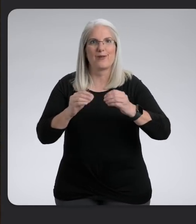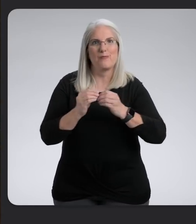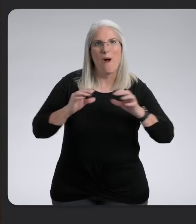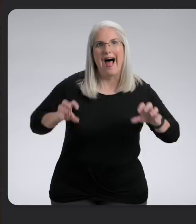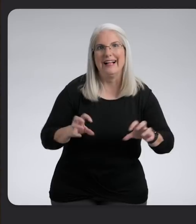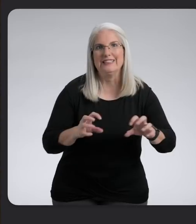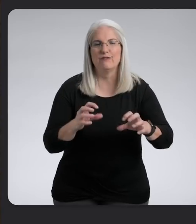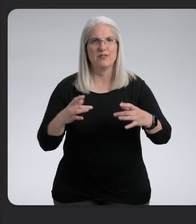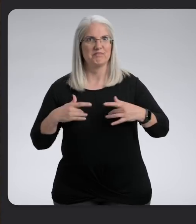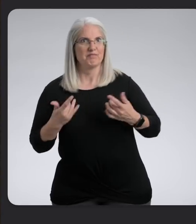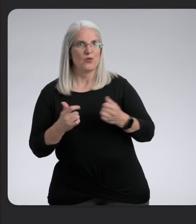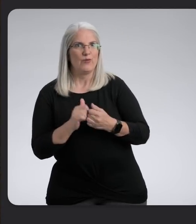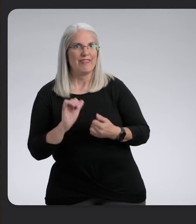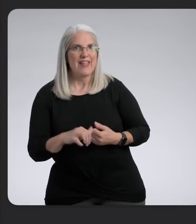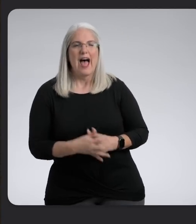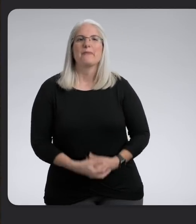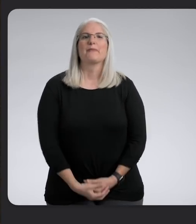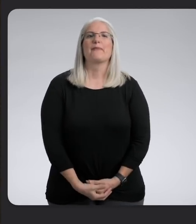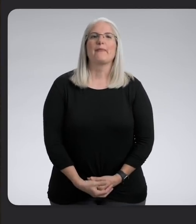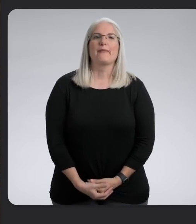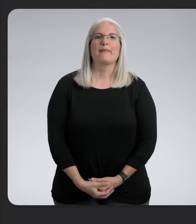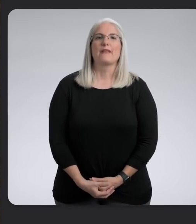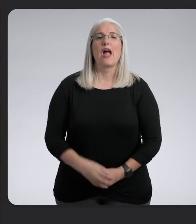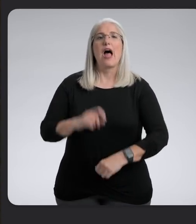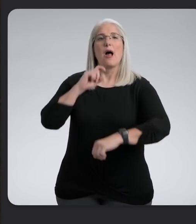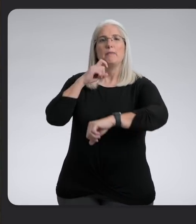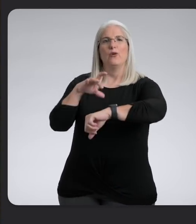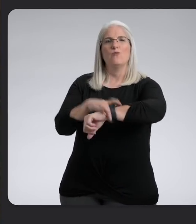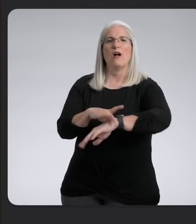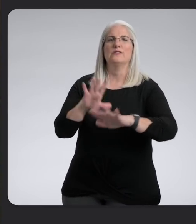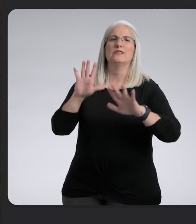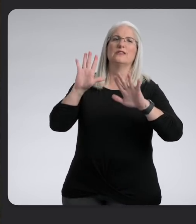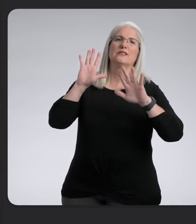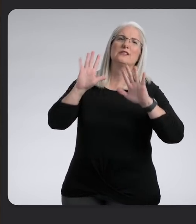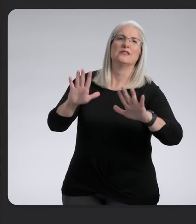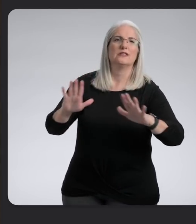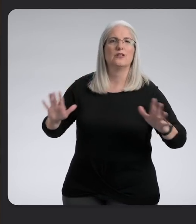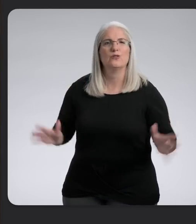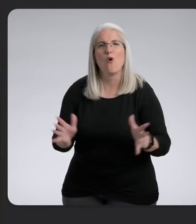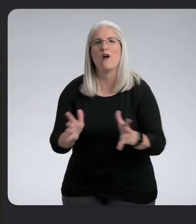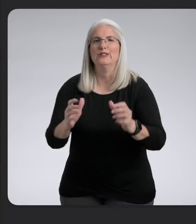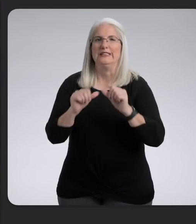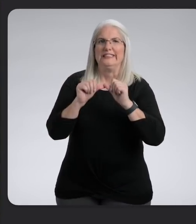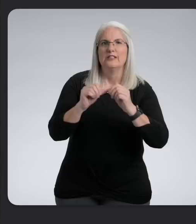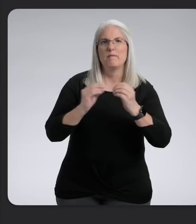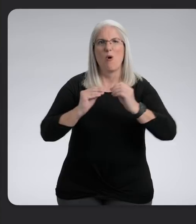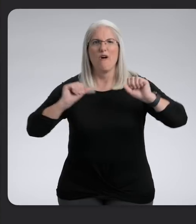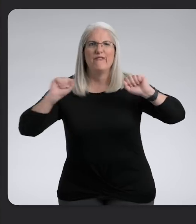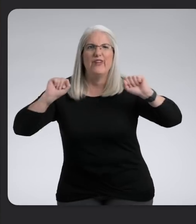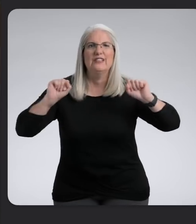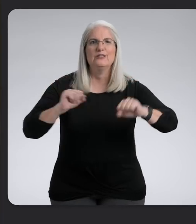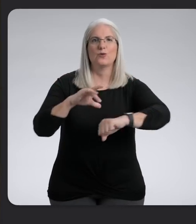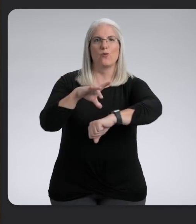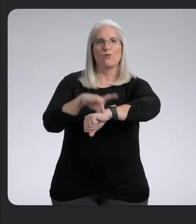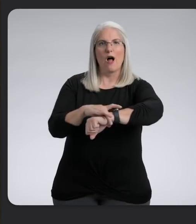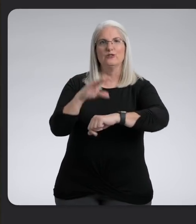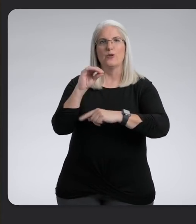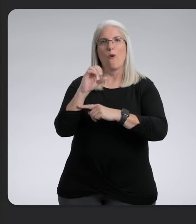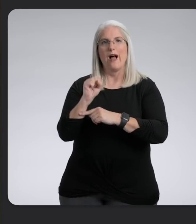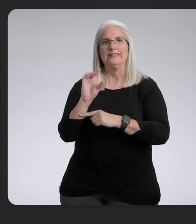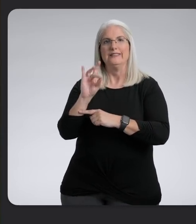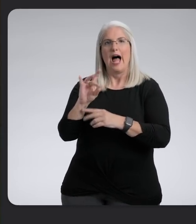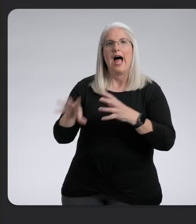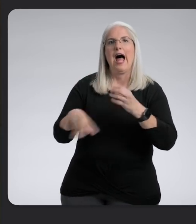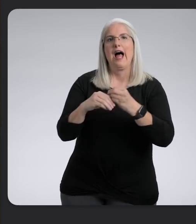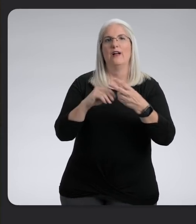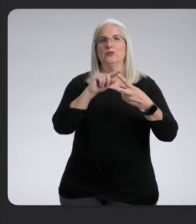Apple Watch is the perfect companion to motivate you to be more fit. And watchOS 8 adds two of the most popular workout types that are great